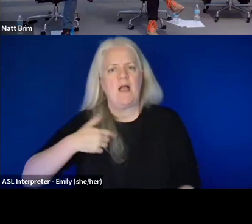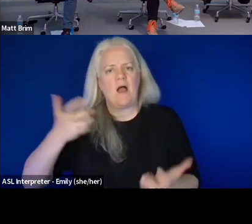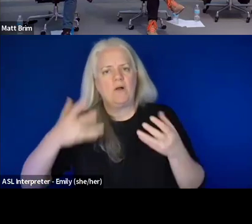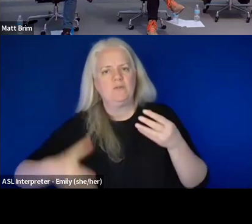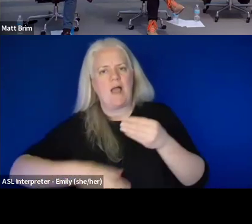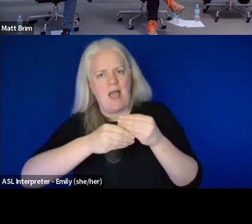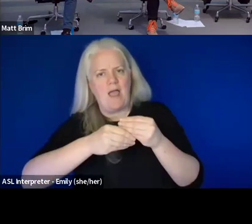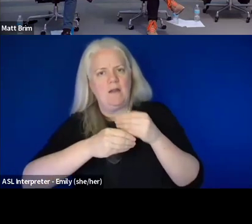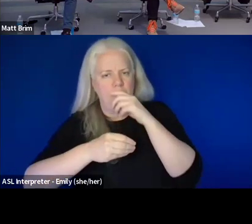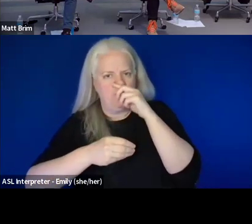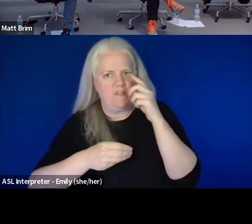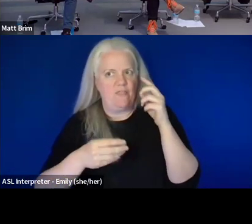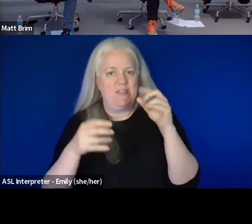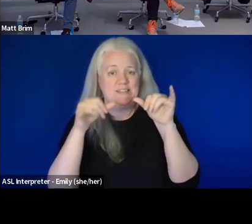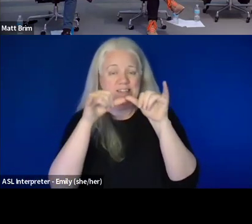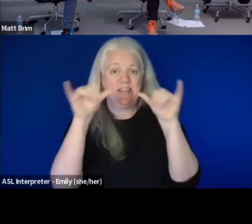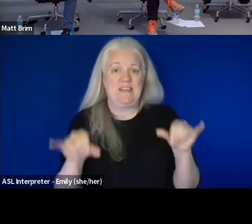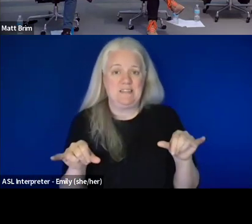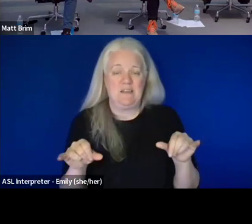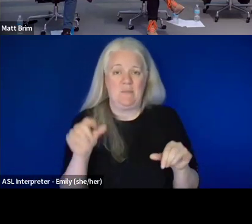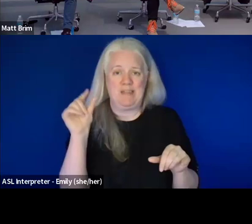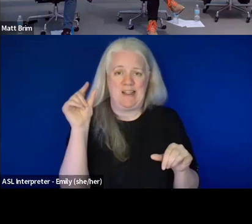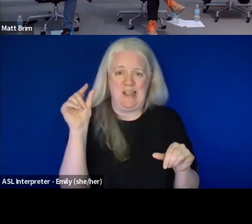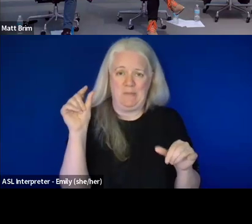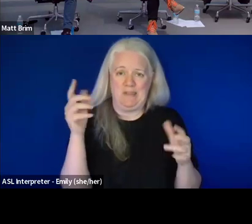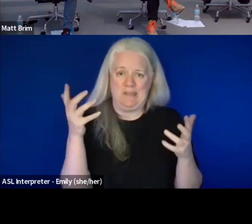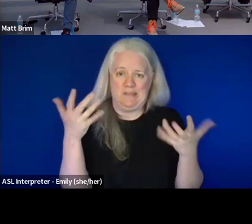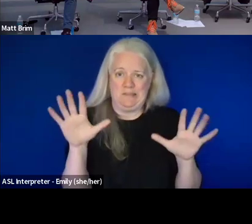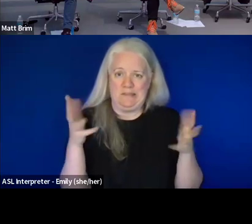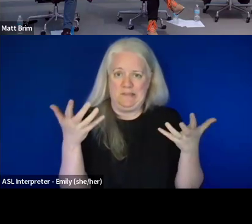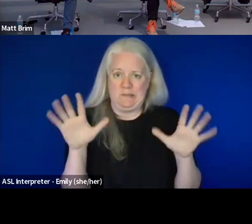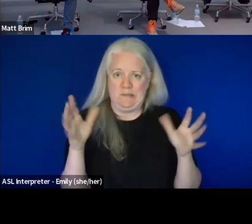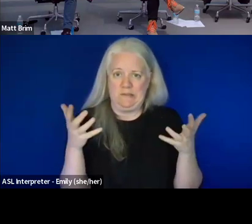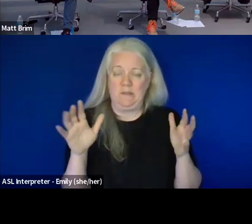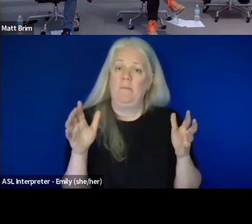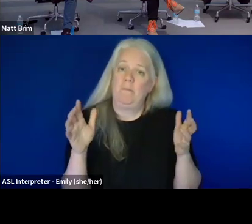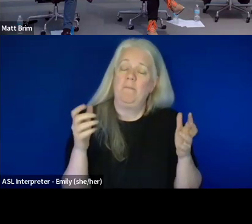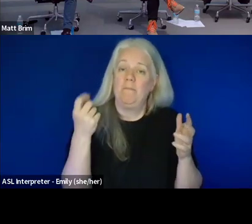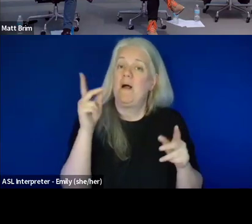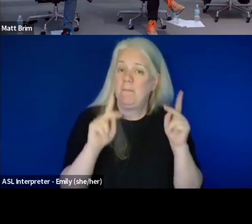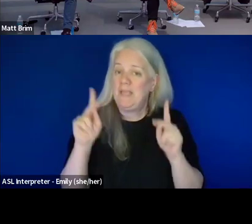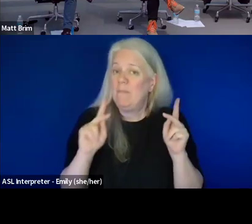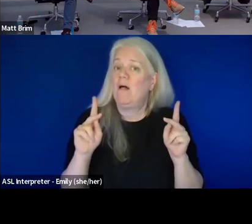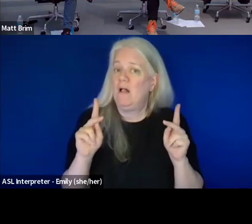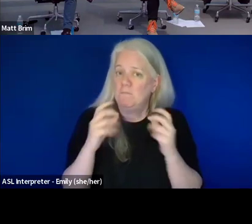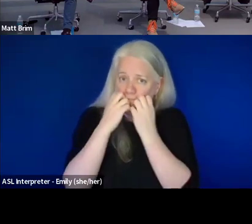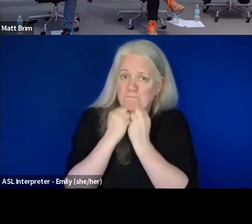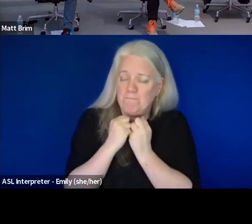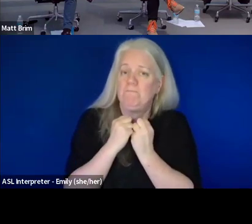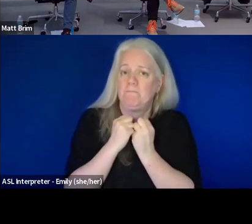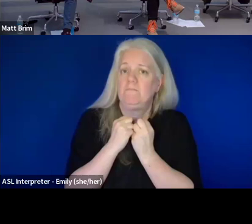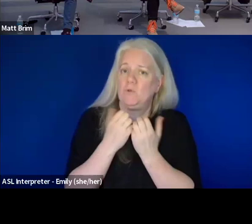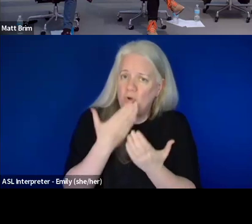the system is a little bit rusty or getting rusty, the people are still there. So all of us are still